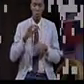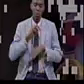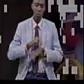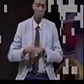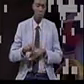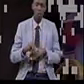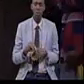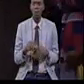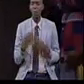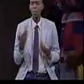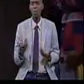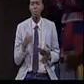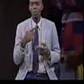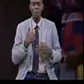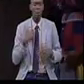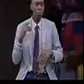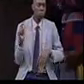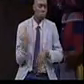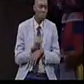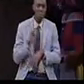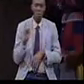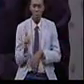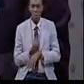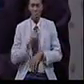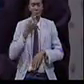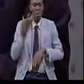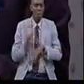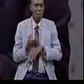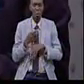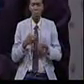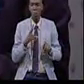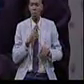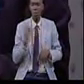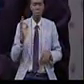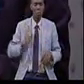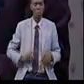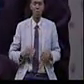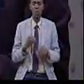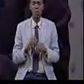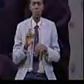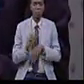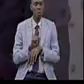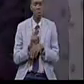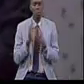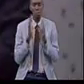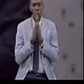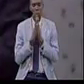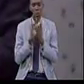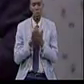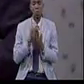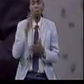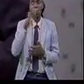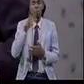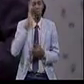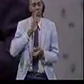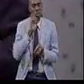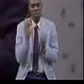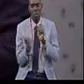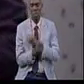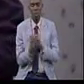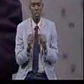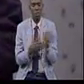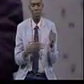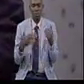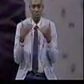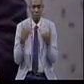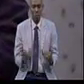and laboring. You are not seeing the fruits of your labor. God is going to make a change today. You begin to see